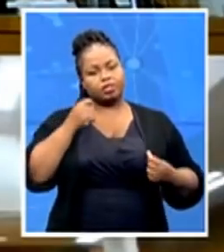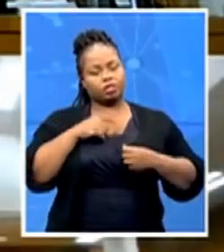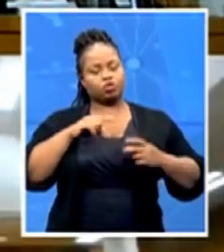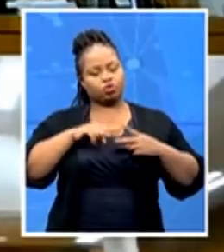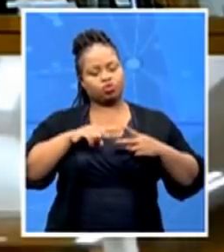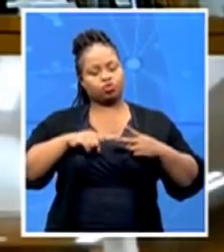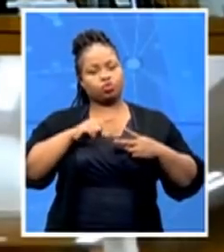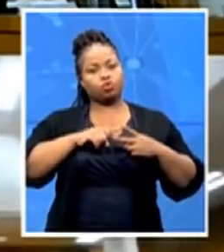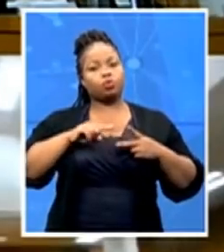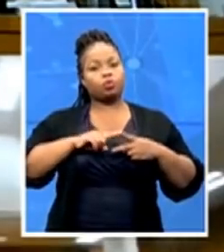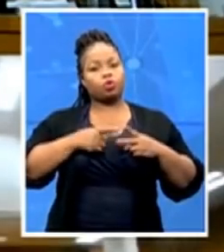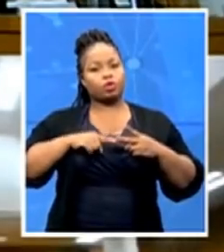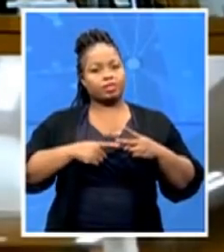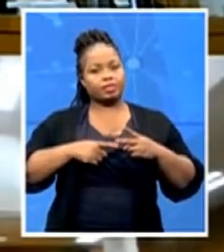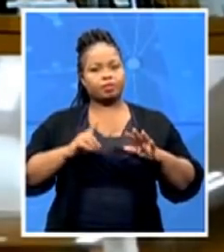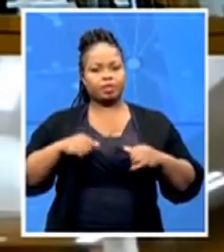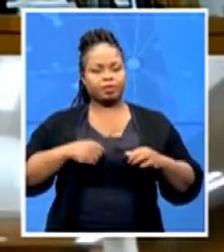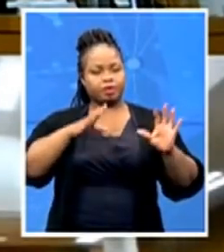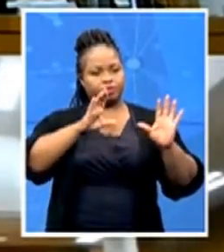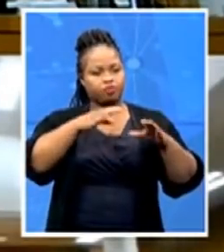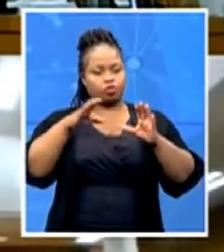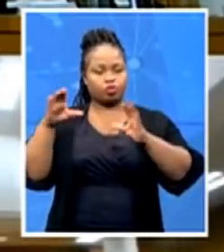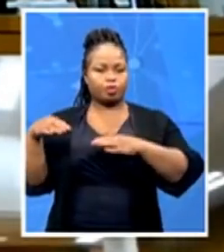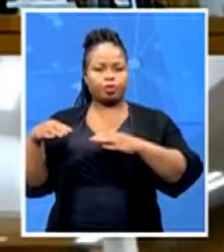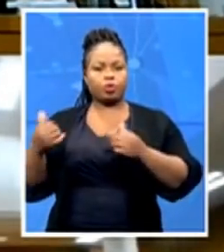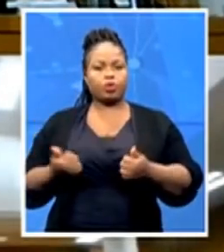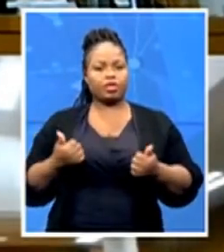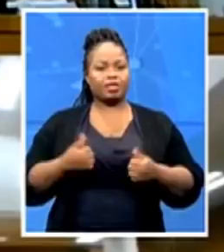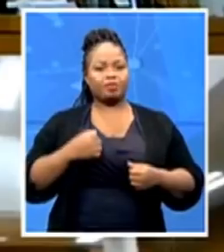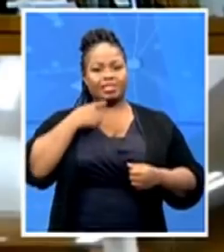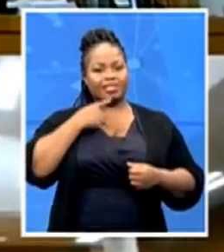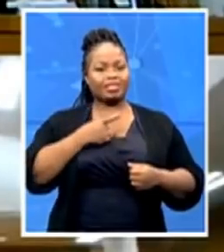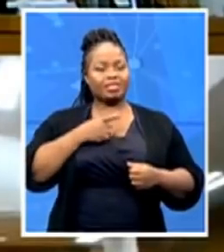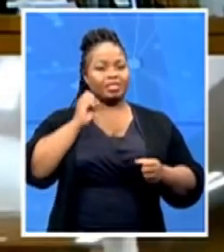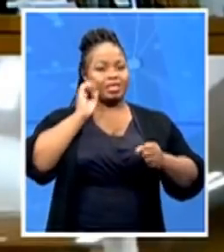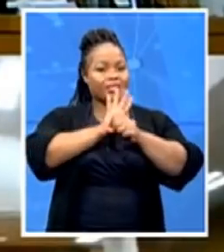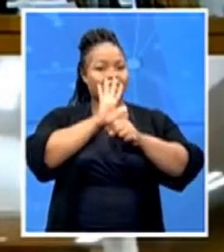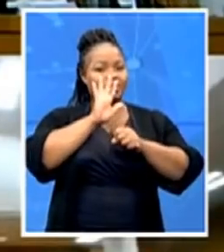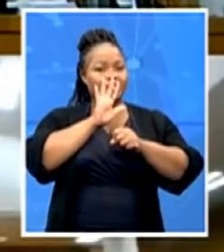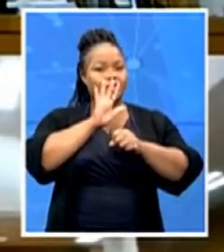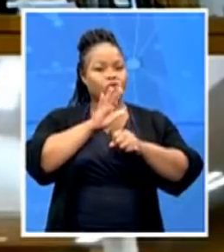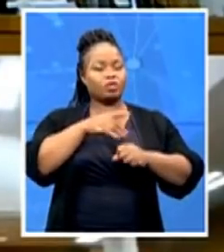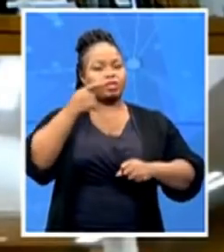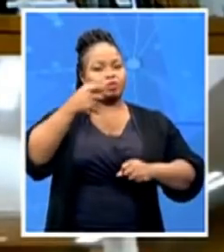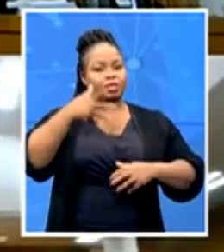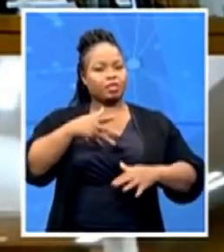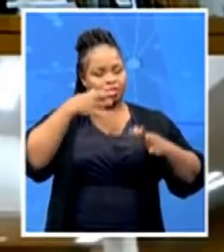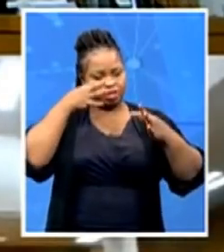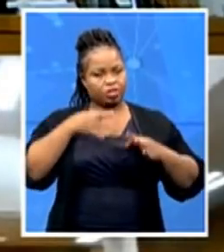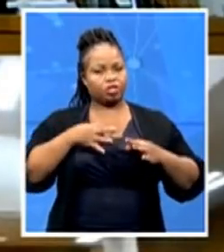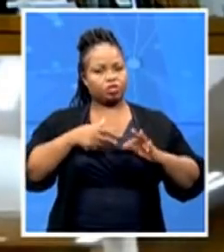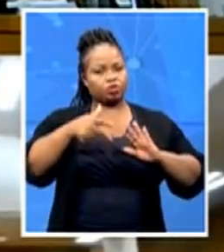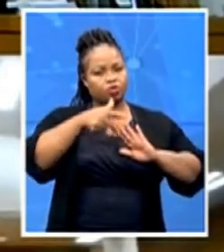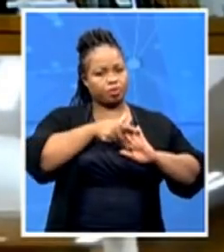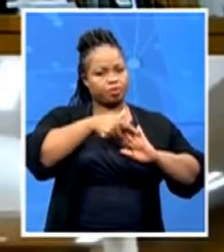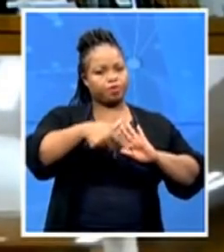categorized them as attacks on the Speaker's decision to approve to hold that the motion was in